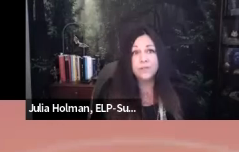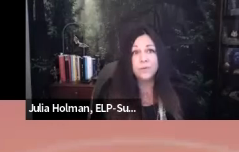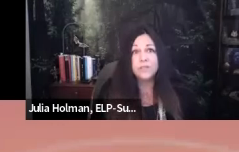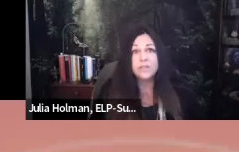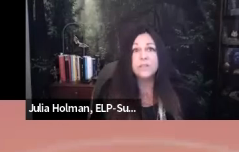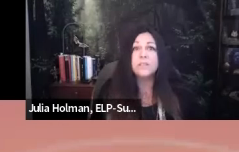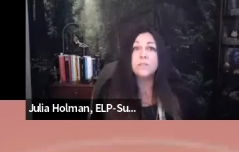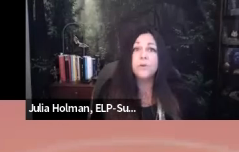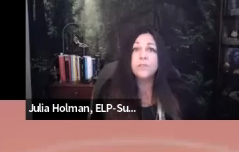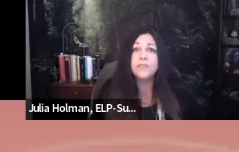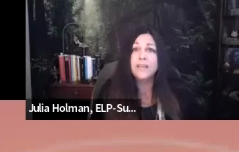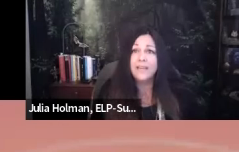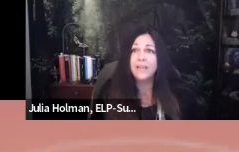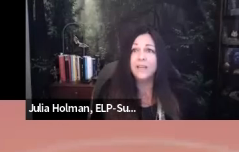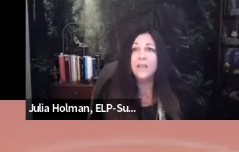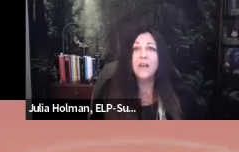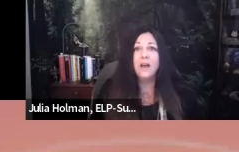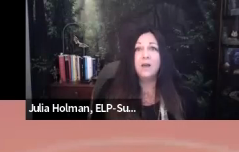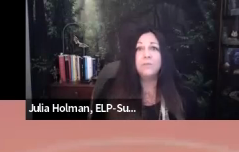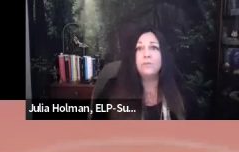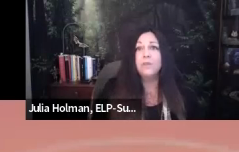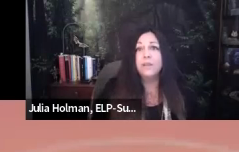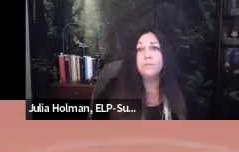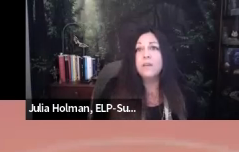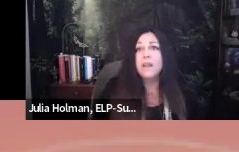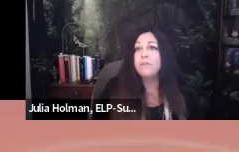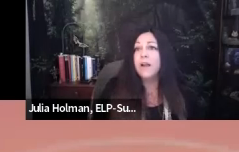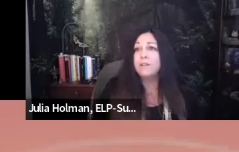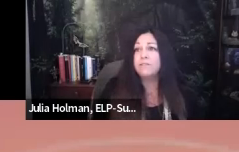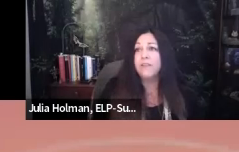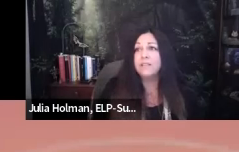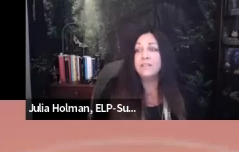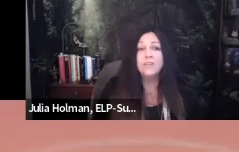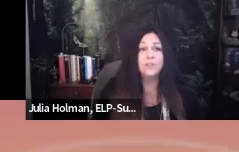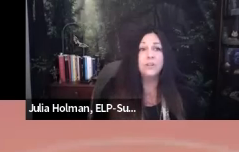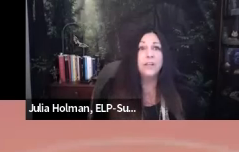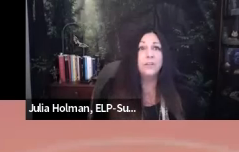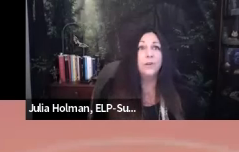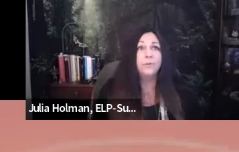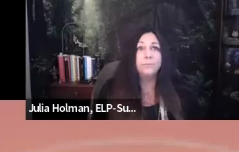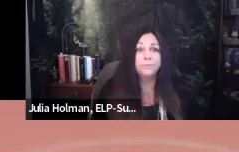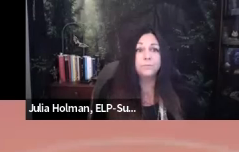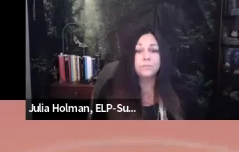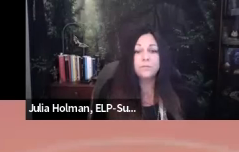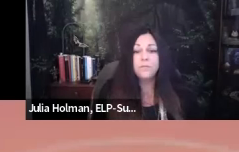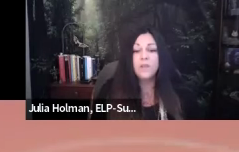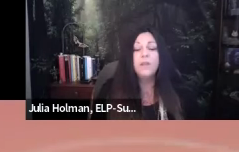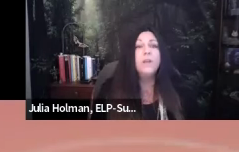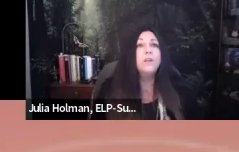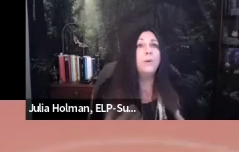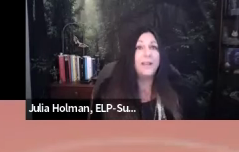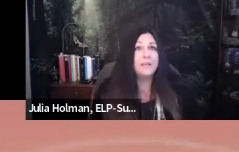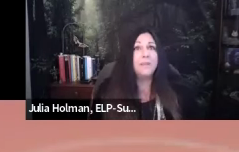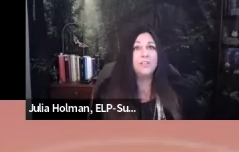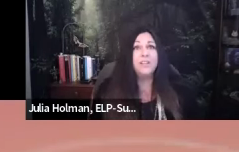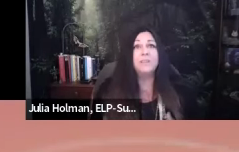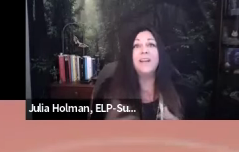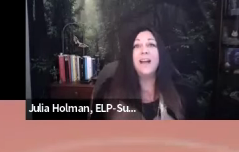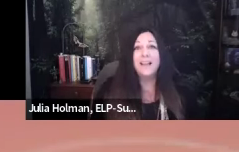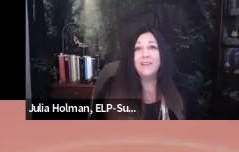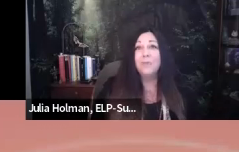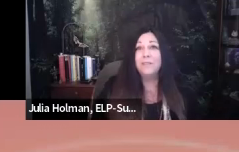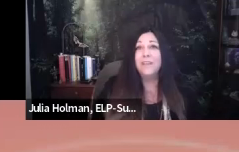to the resources and the support that they need, so they never have to face that journey alone. So as I